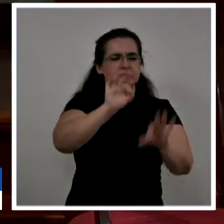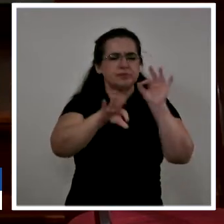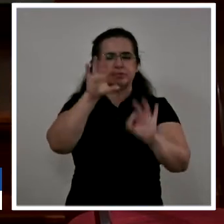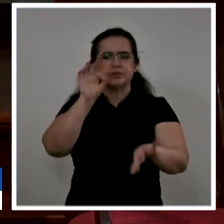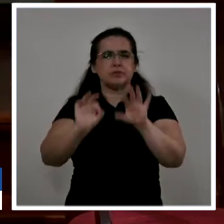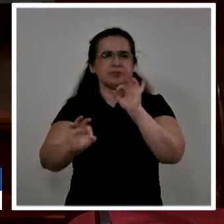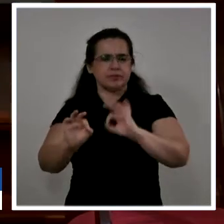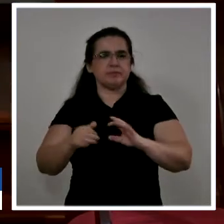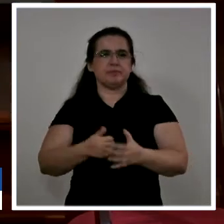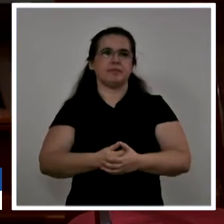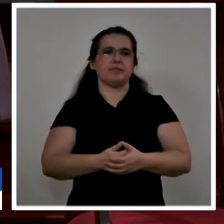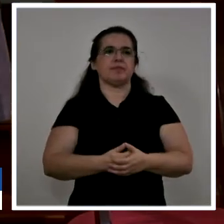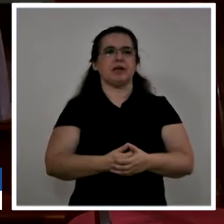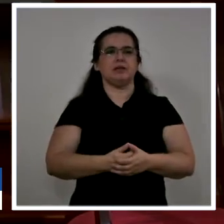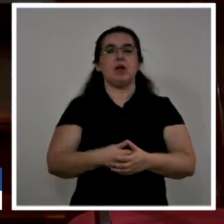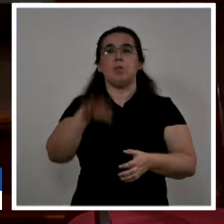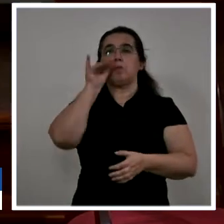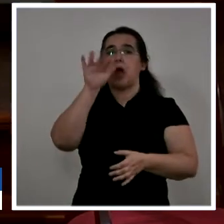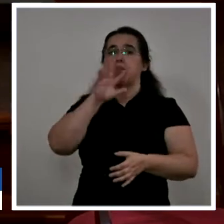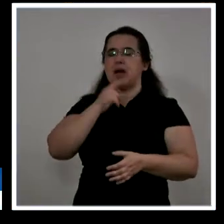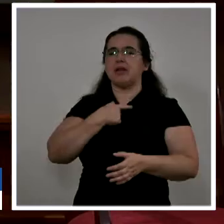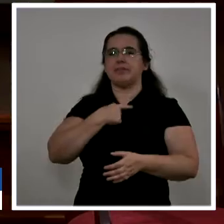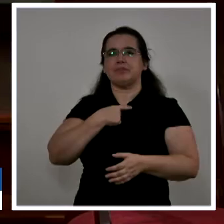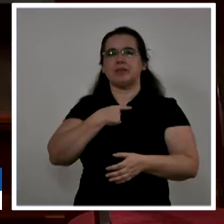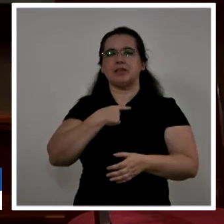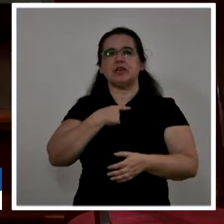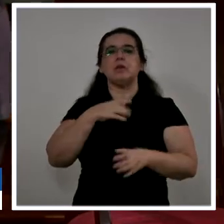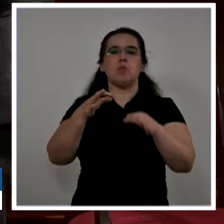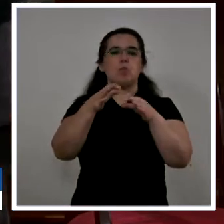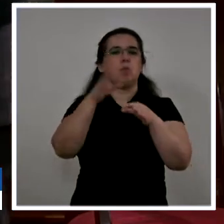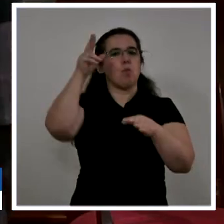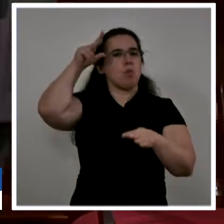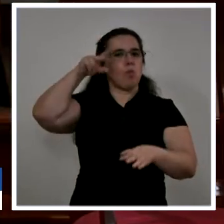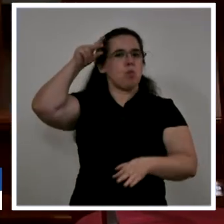allowed me to have two cookies. E os meus pais deixavam-me ter duas bolachas.